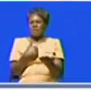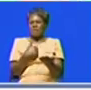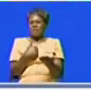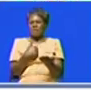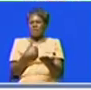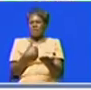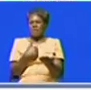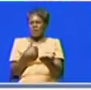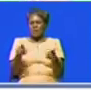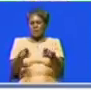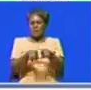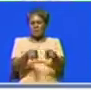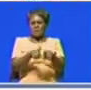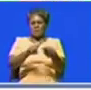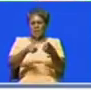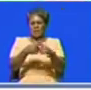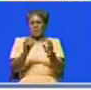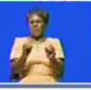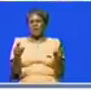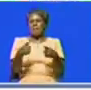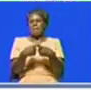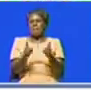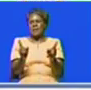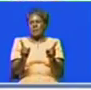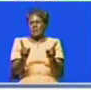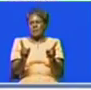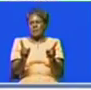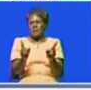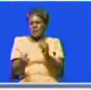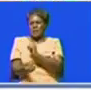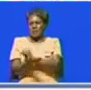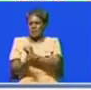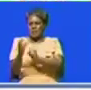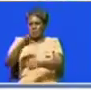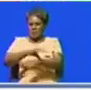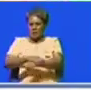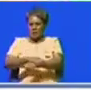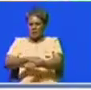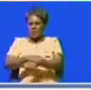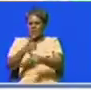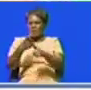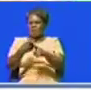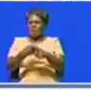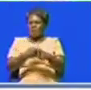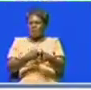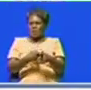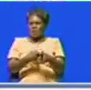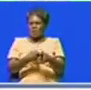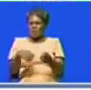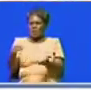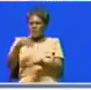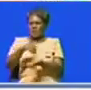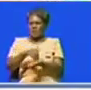being the same as the standard forms. But again, we have had the explanations, which at some polling